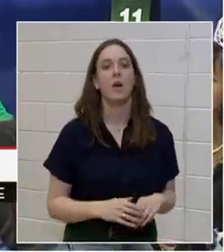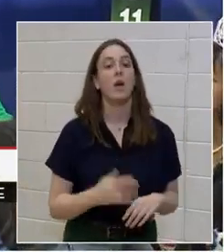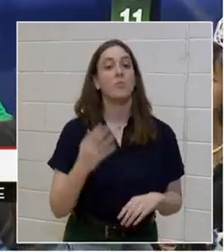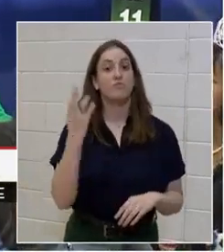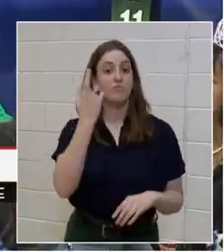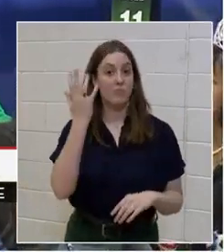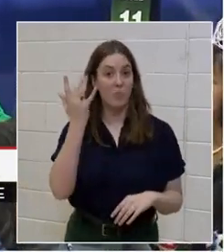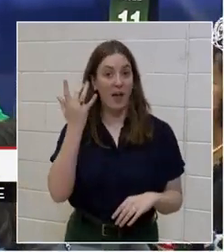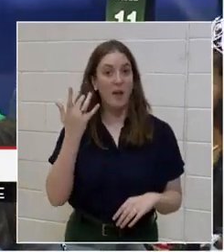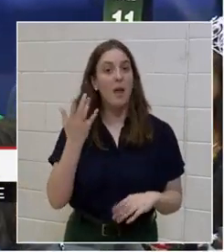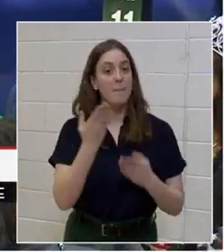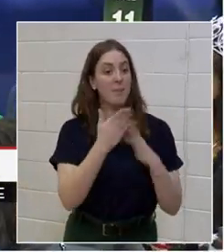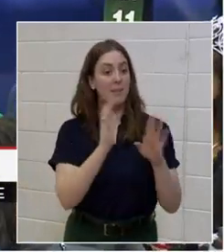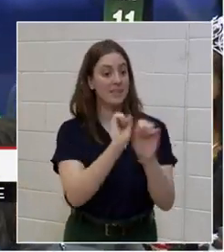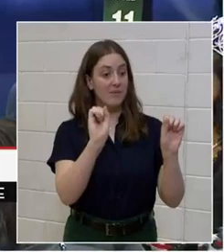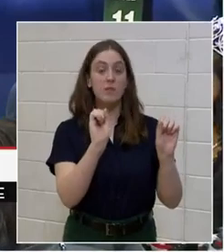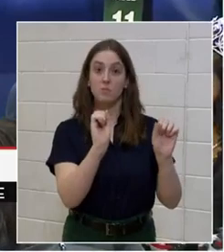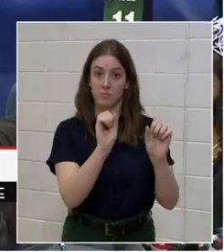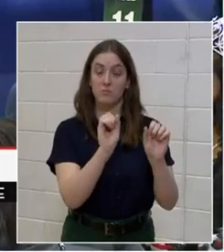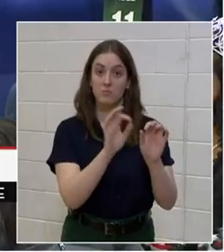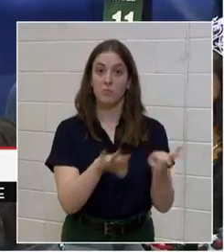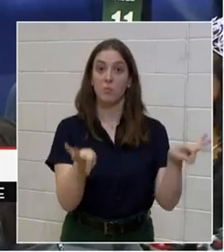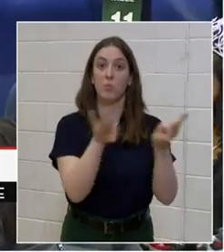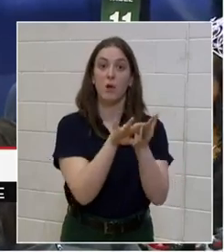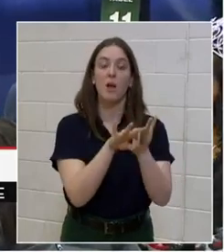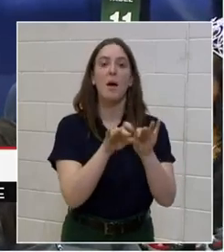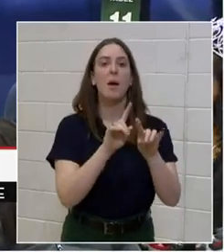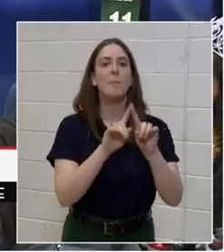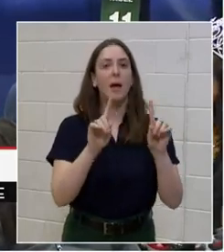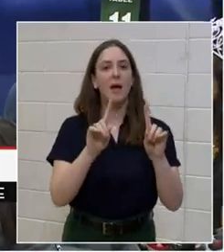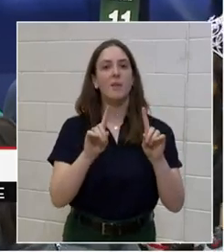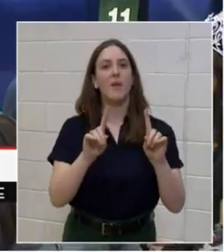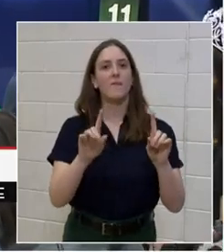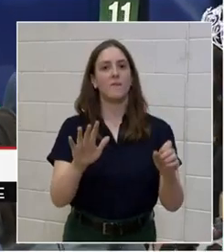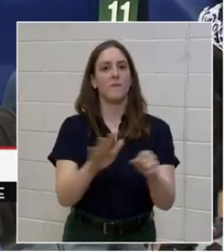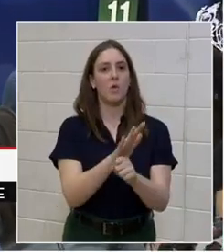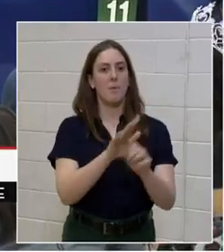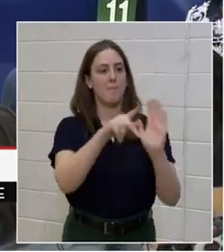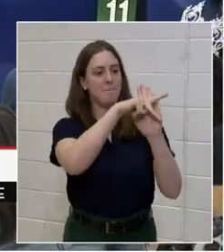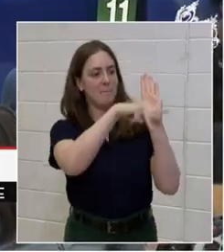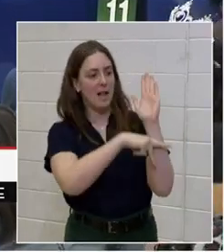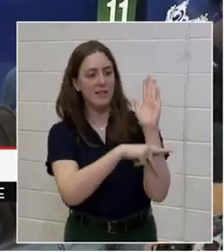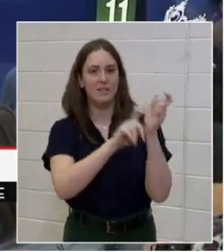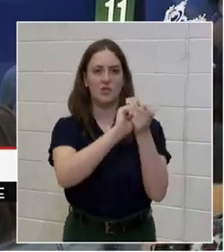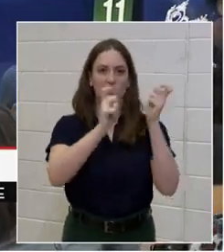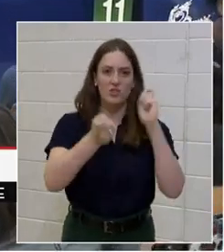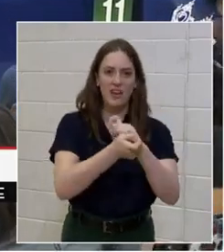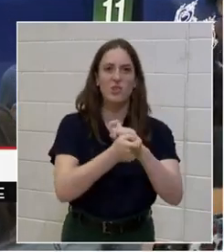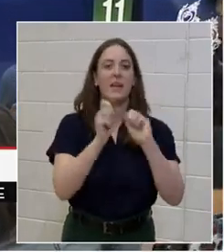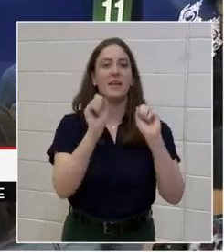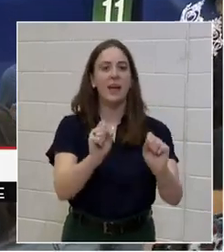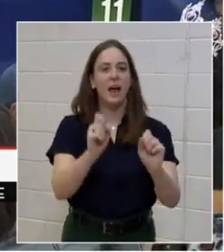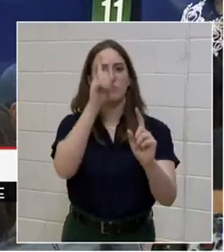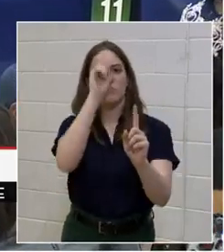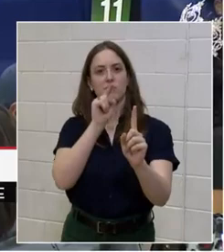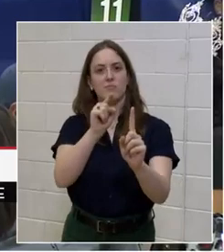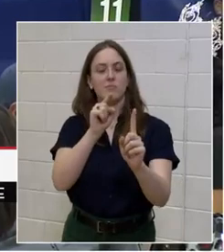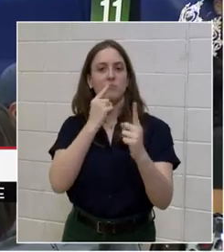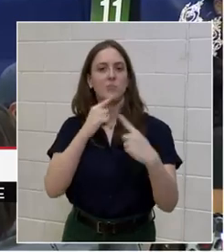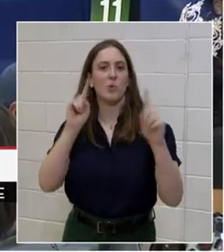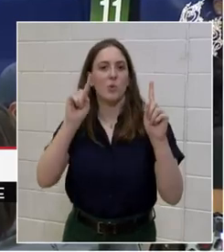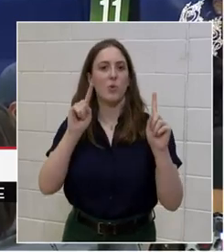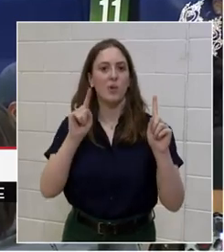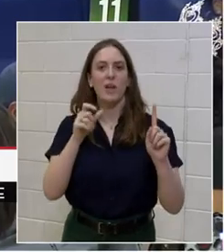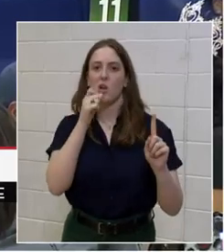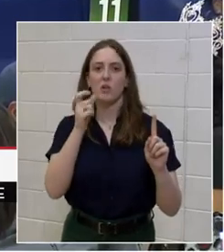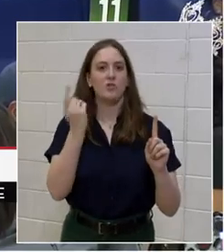safety is very important, that maybe structural or policy changes can accomplish the goals of those departments more than just